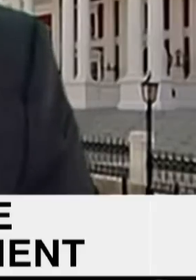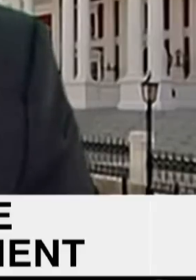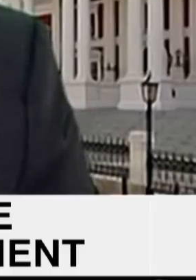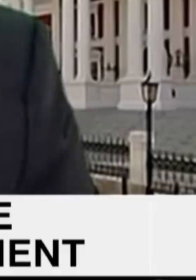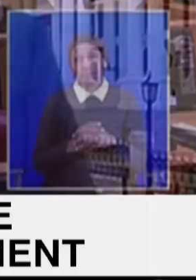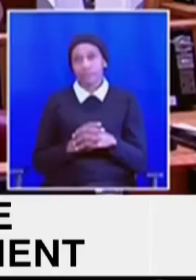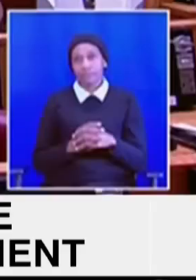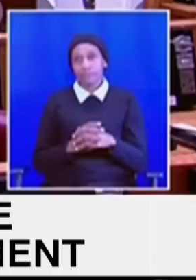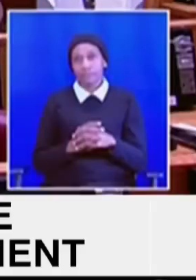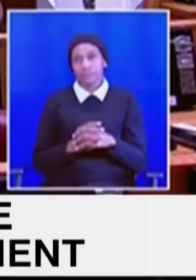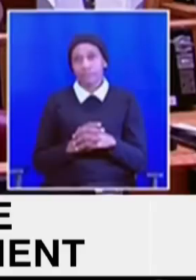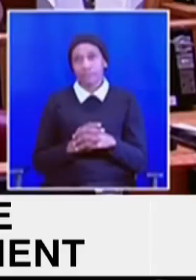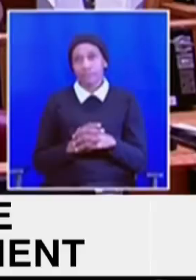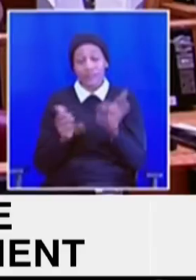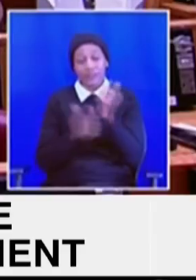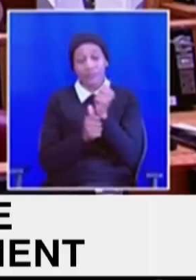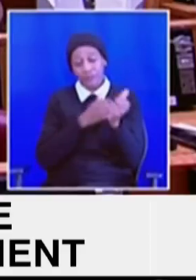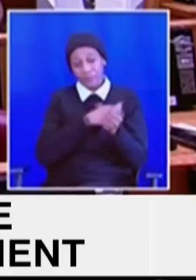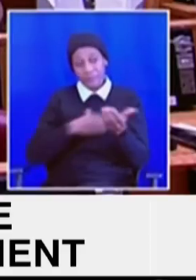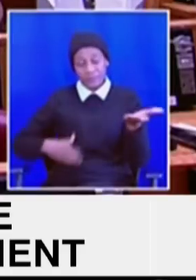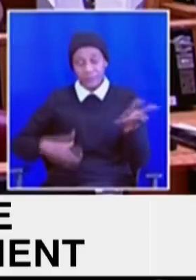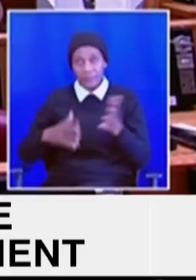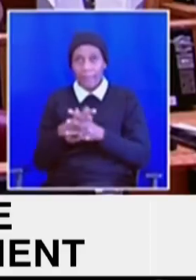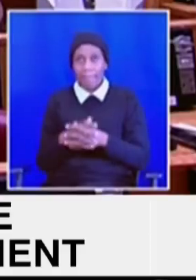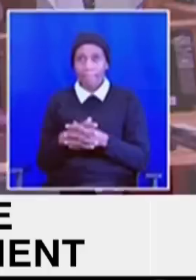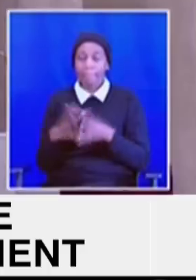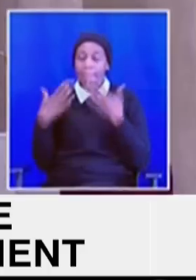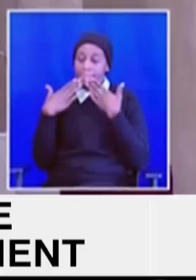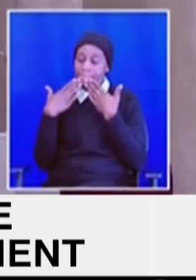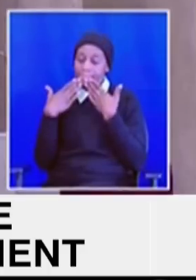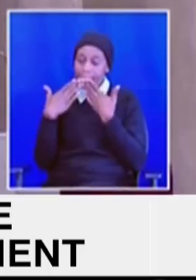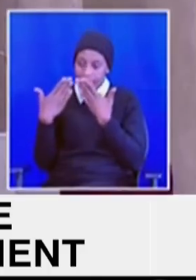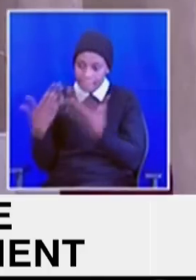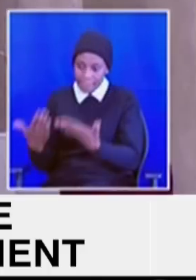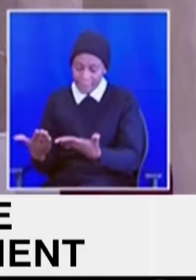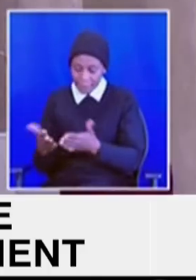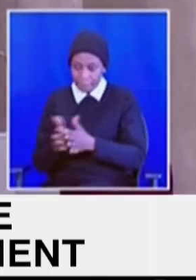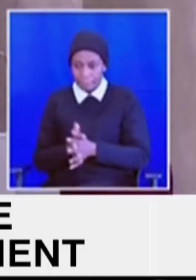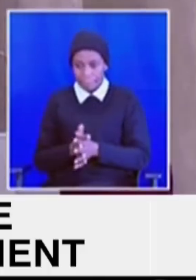Thank you, President. Thank you very much,